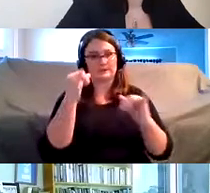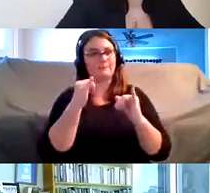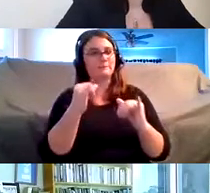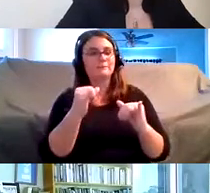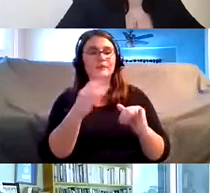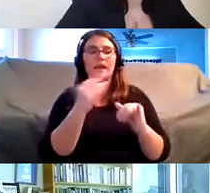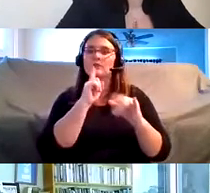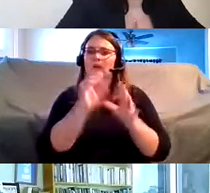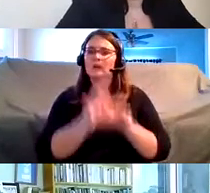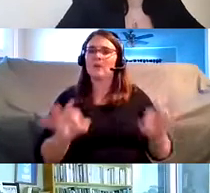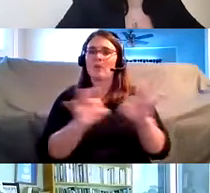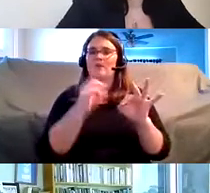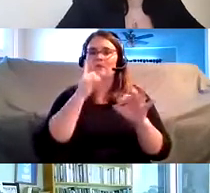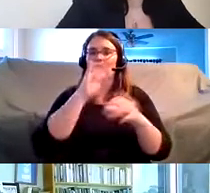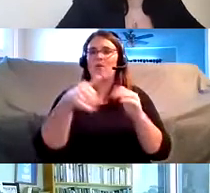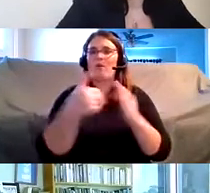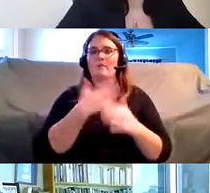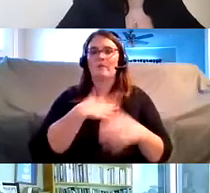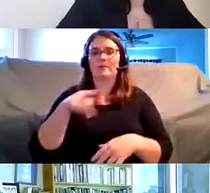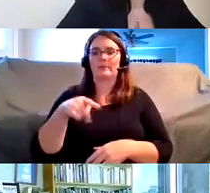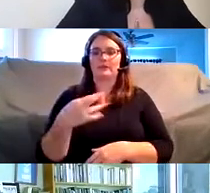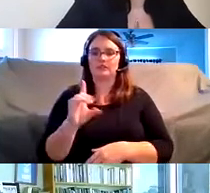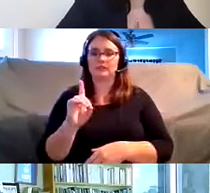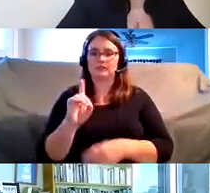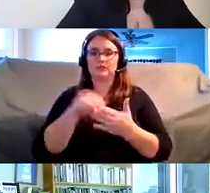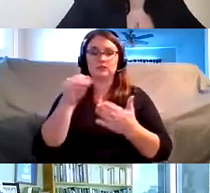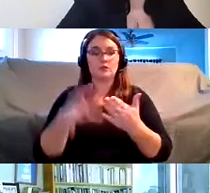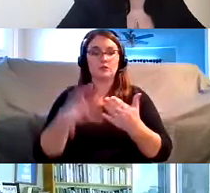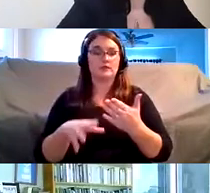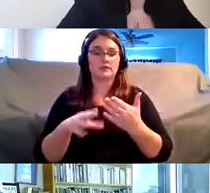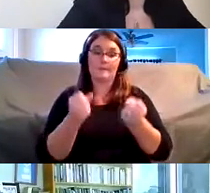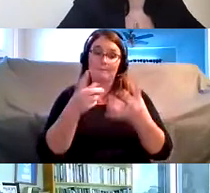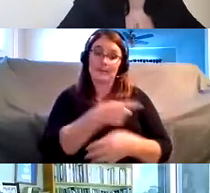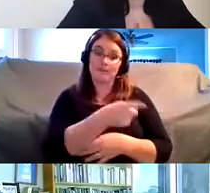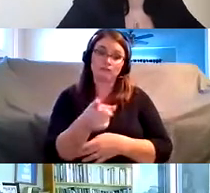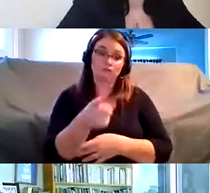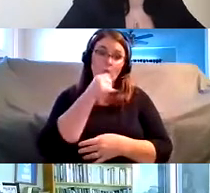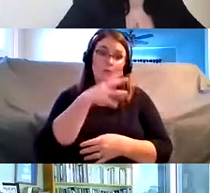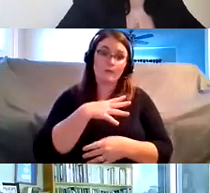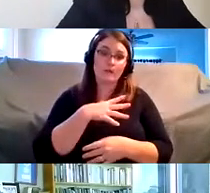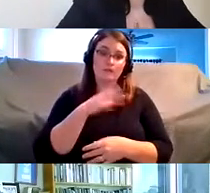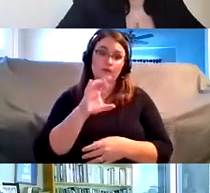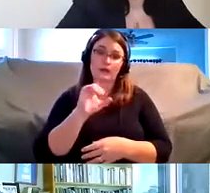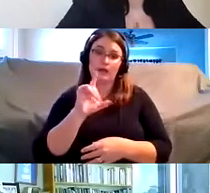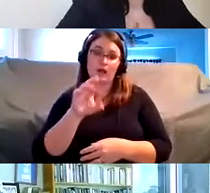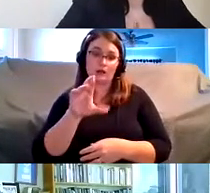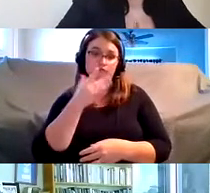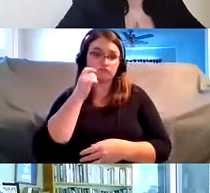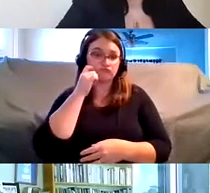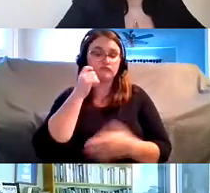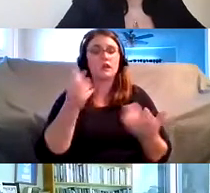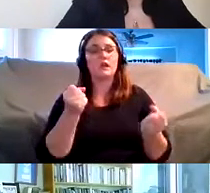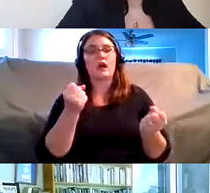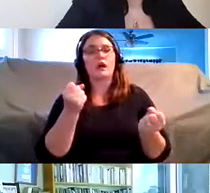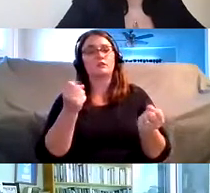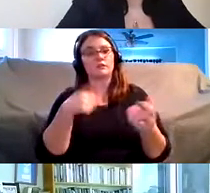students, many of whom are women of color, I can say that they won't have that same experience. So I'll leave that as my